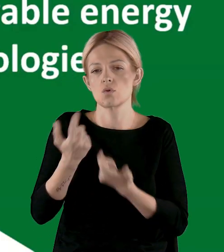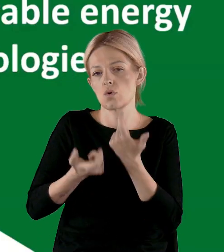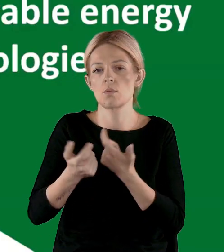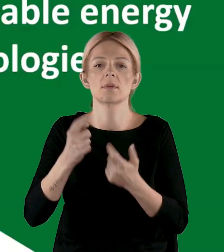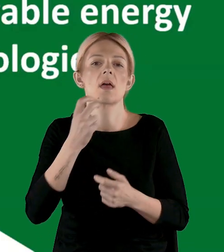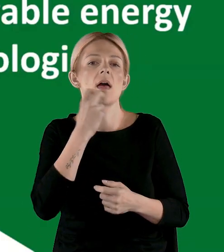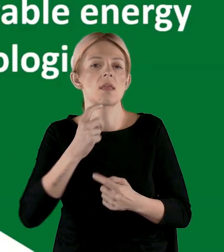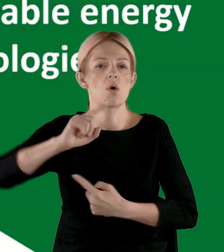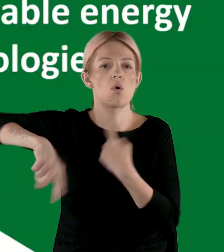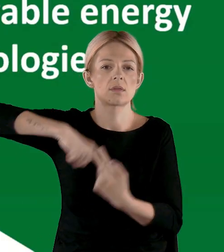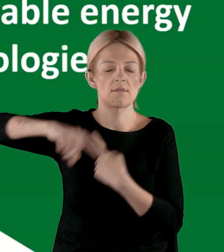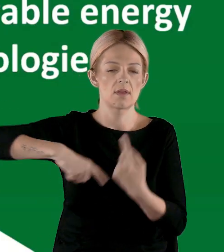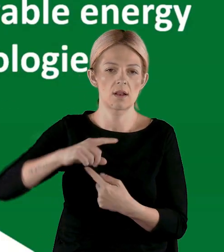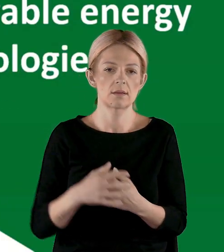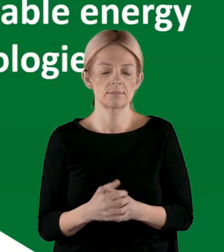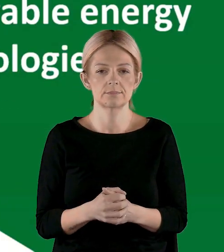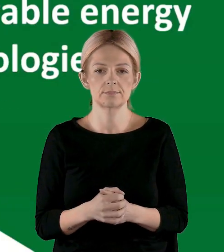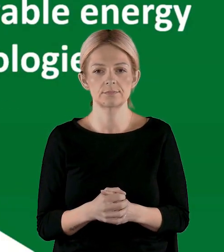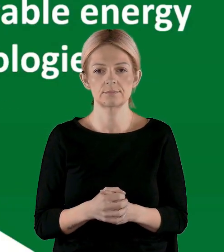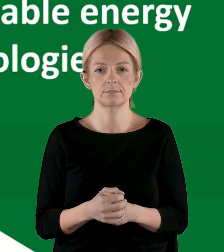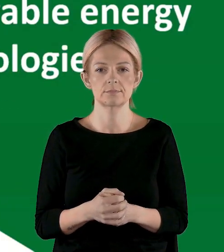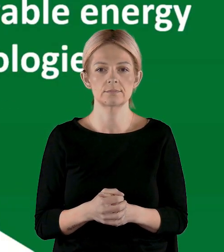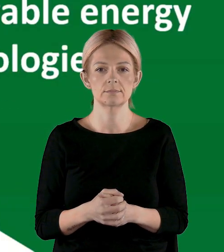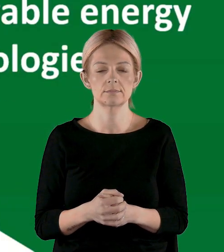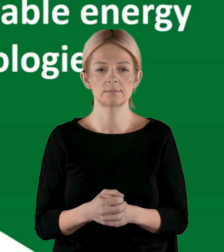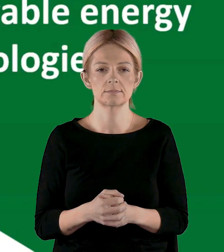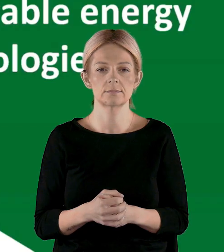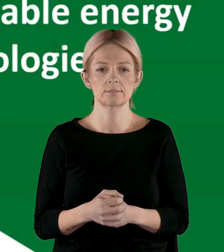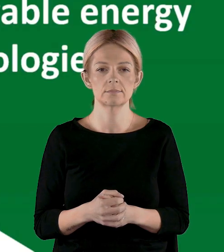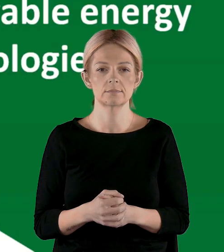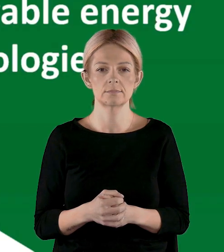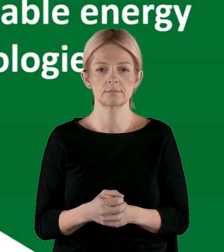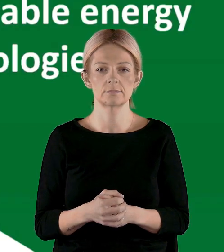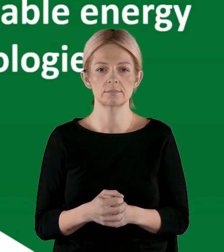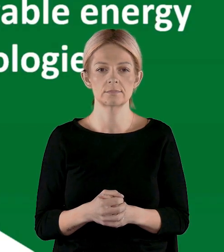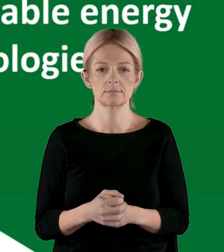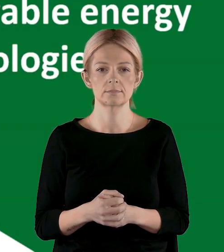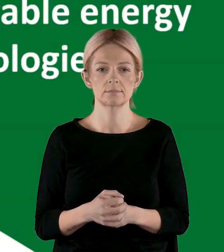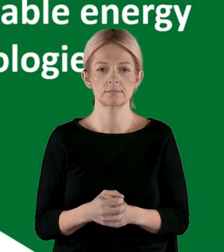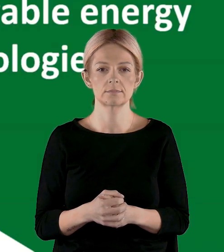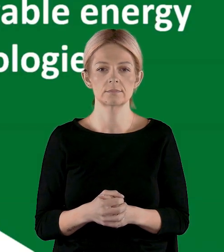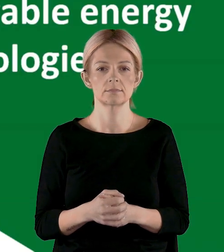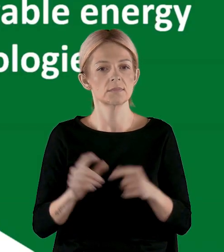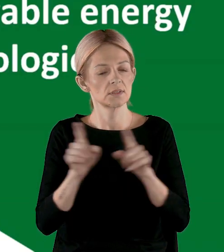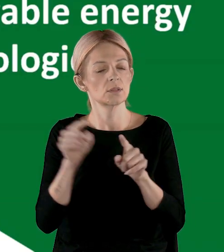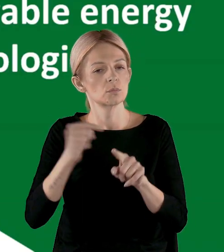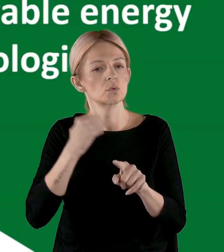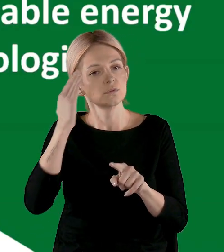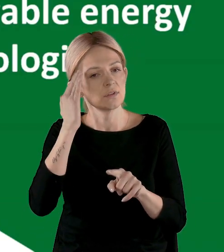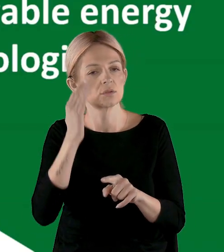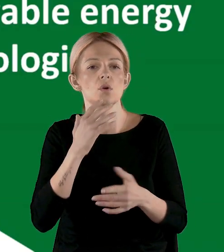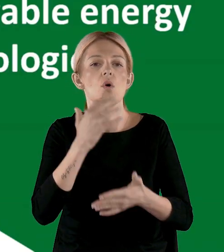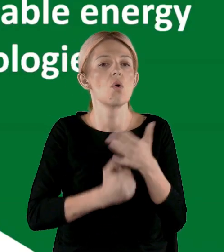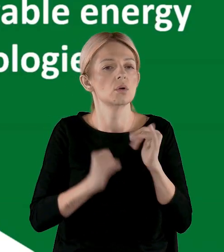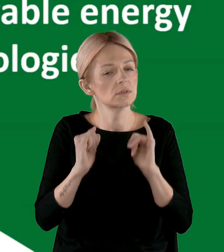renewable energies, but we also have to understand how to use these renewable energies and how we can